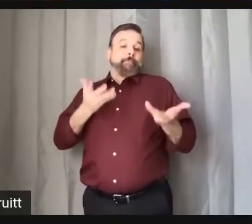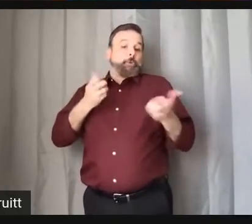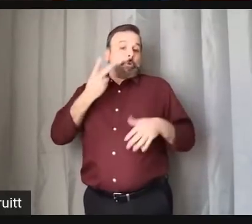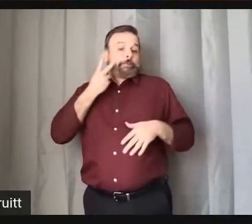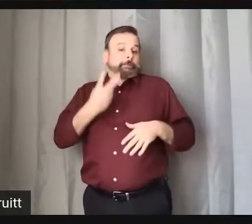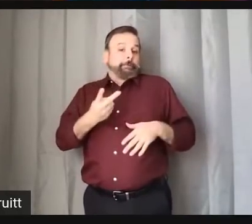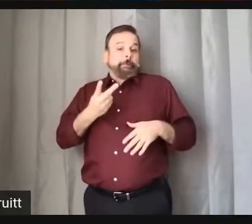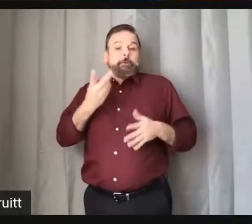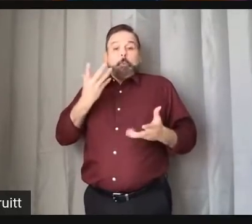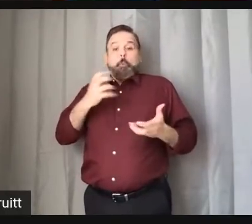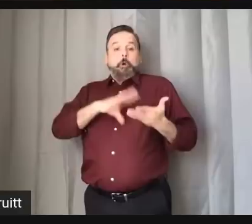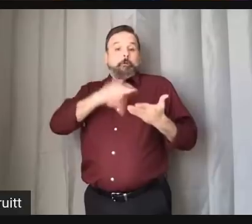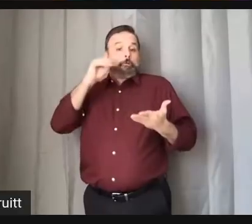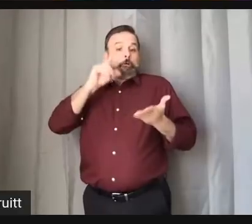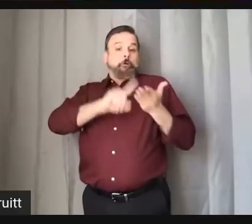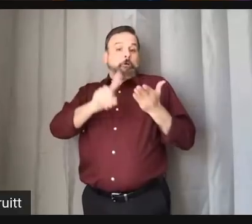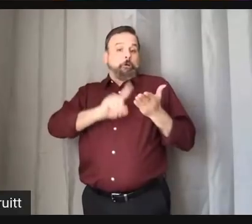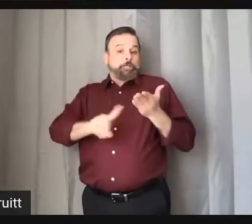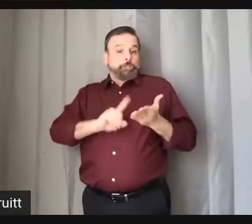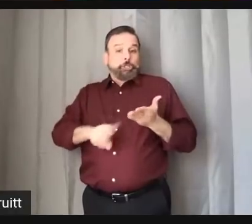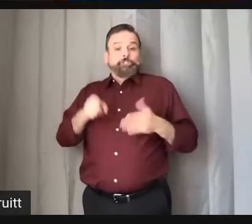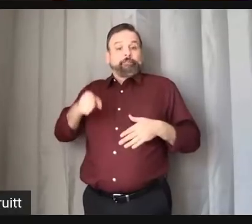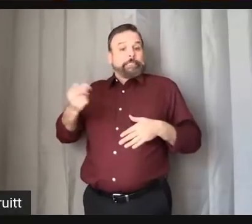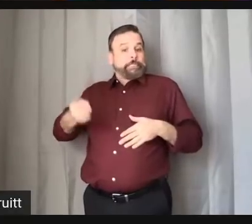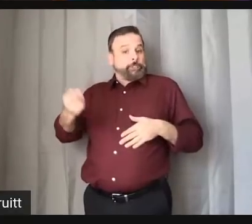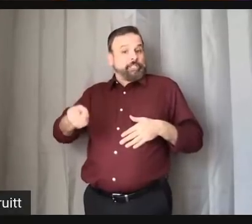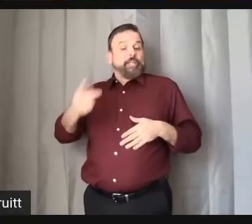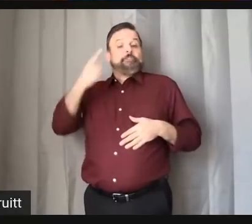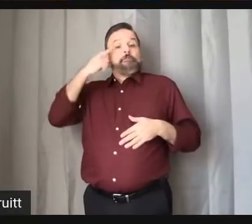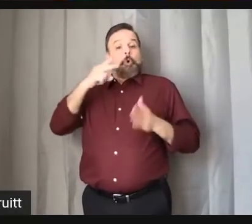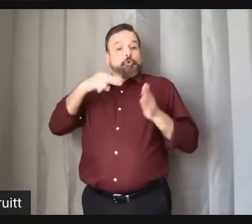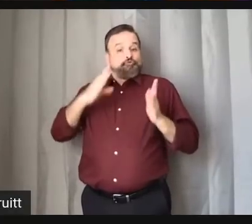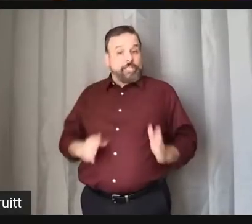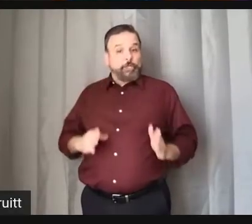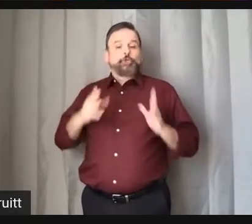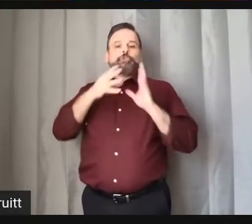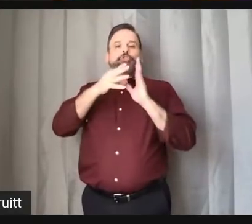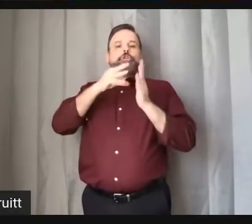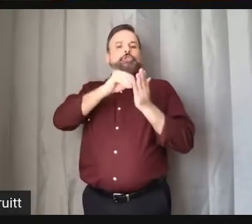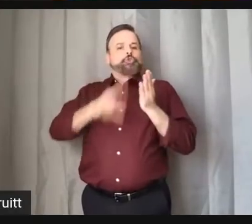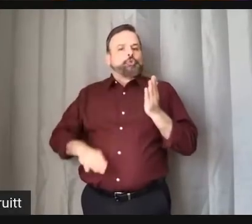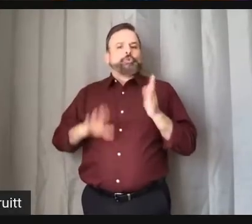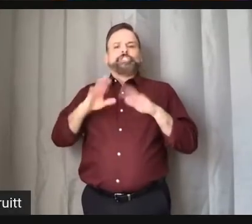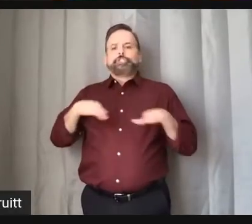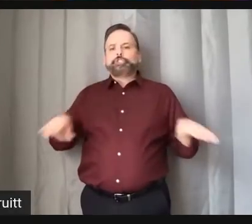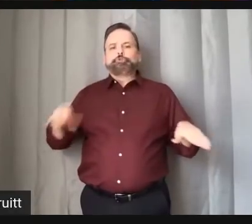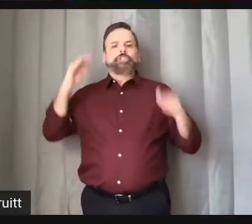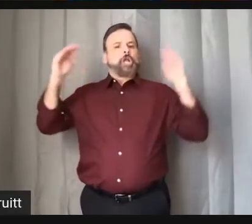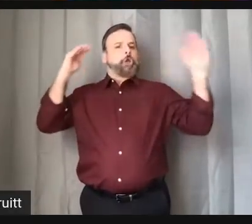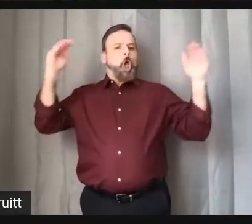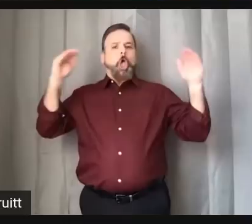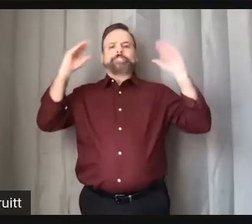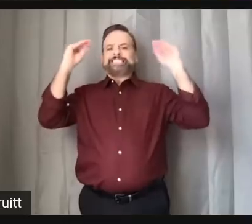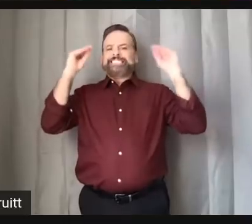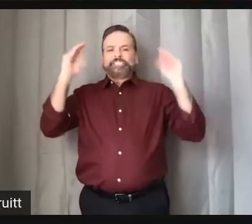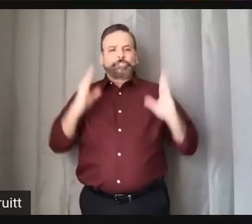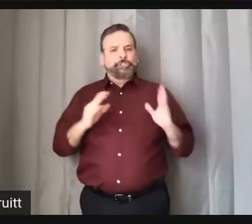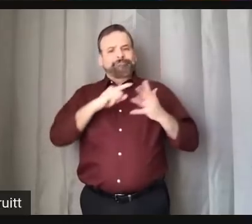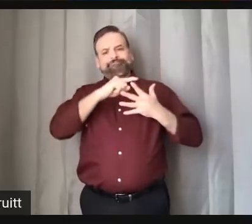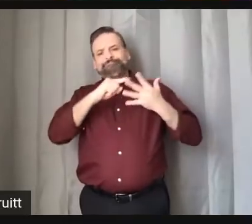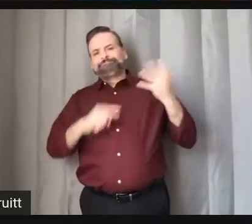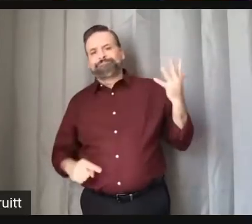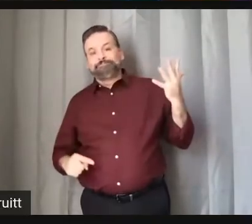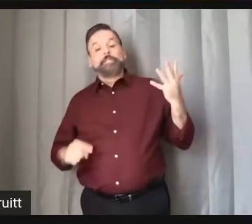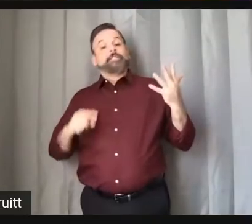check that out. Right. Both to readers and, you know, to students, children, adults, to teachers, so that everyone can kind of